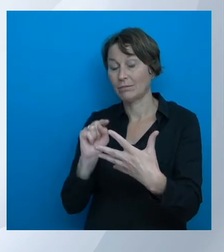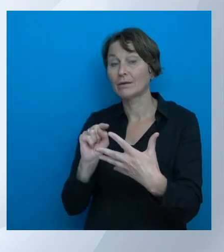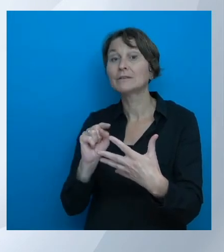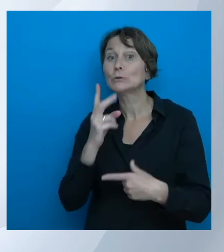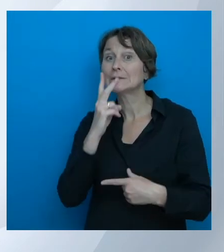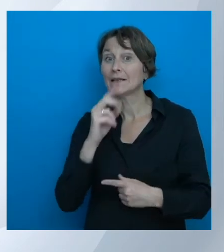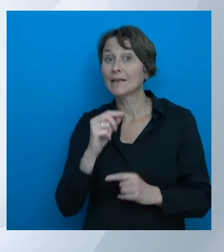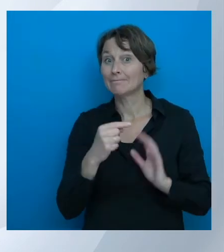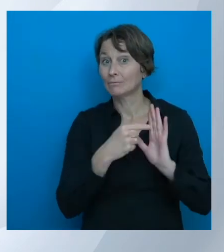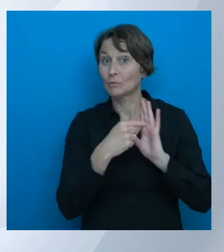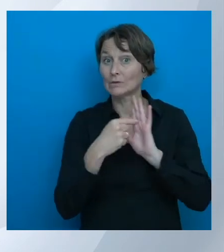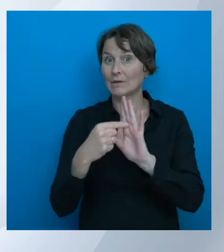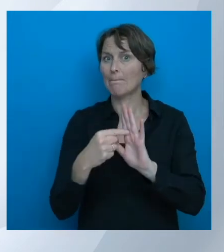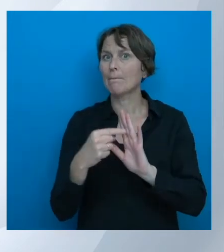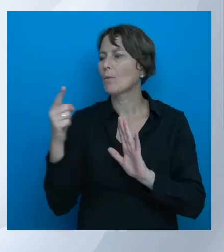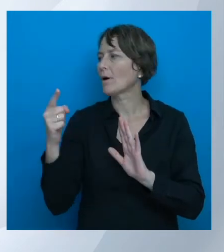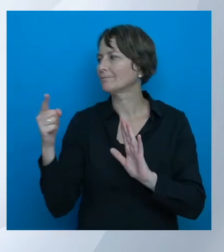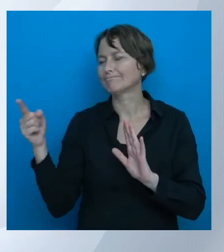extensions v1